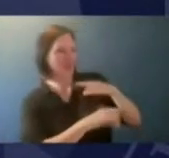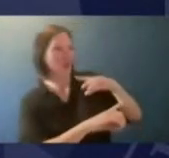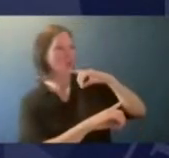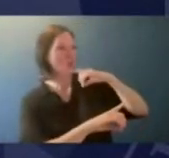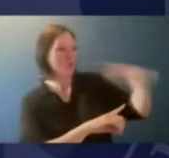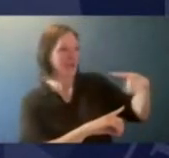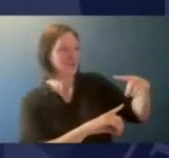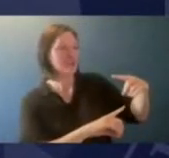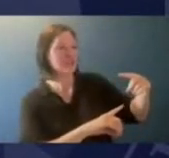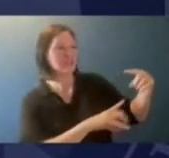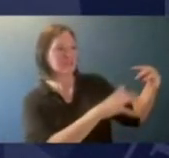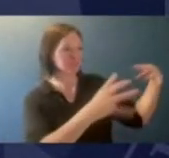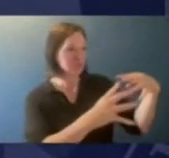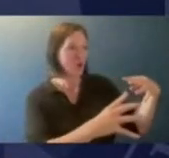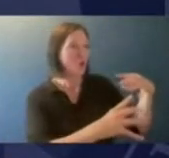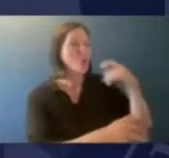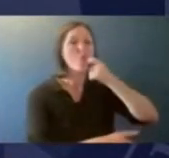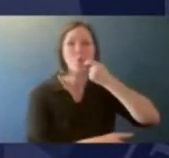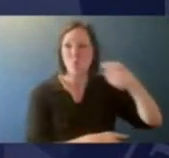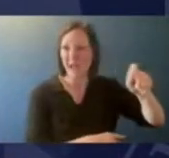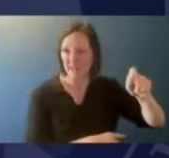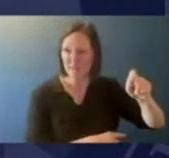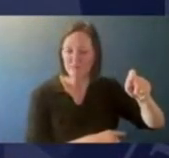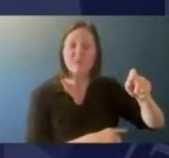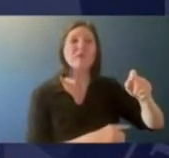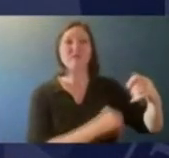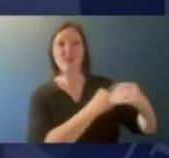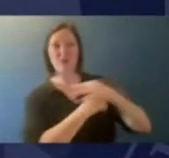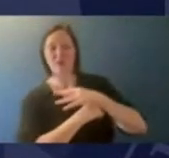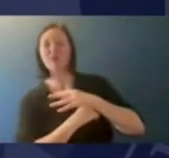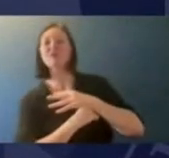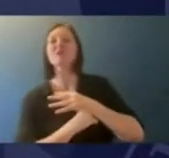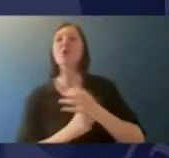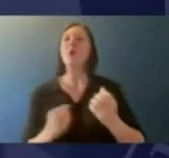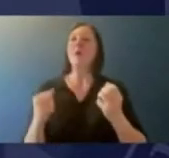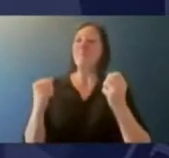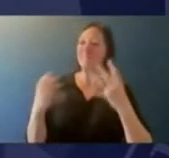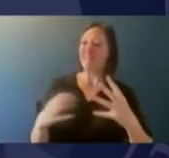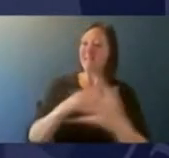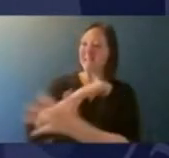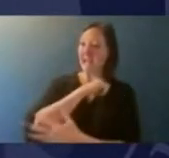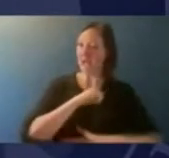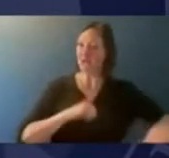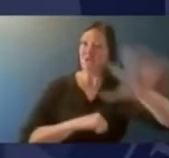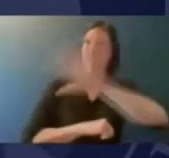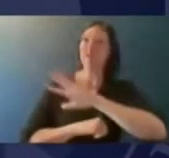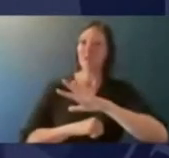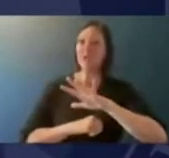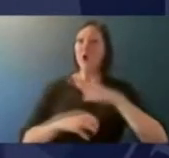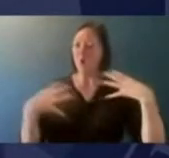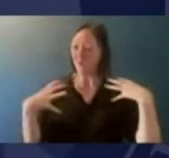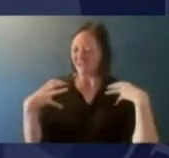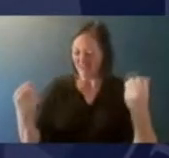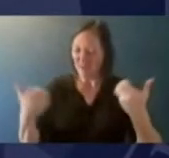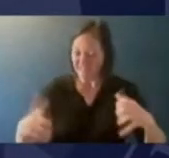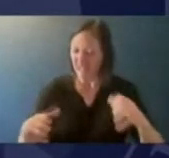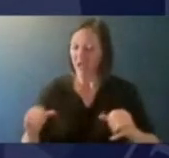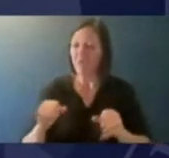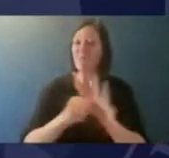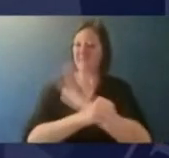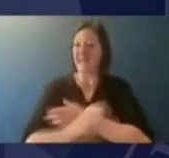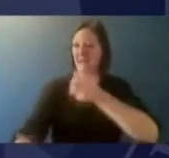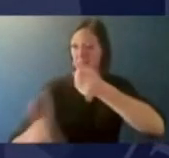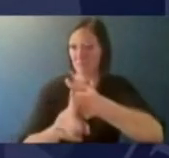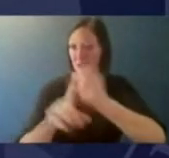Ukraine. Many countries are still recovering from the pandemic shock, and in some countries, including the United